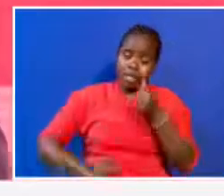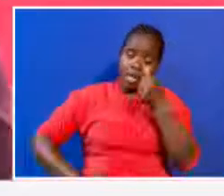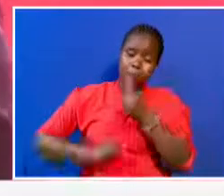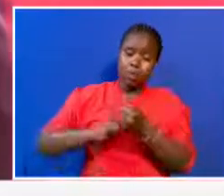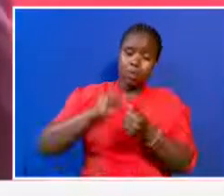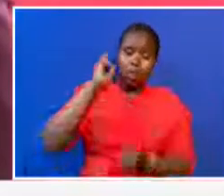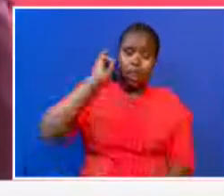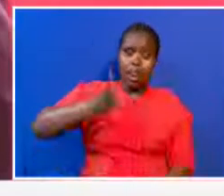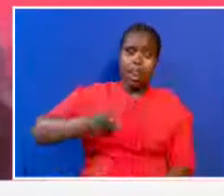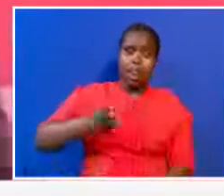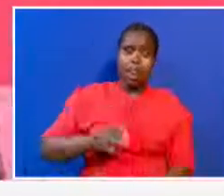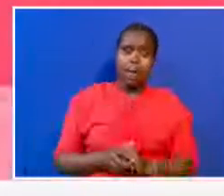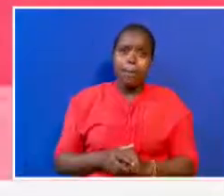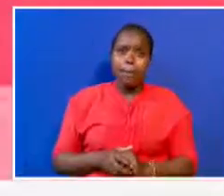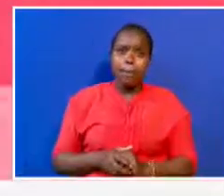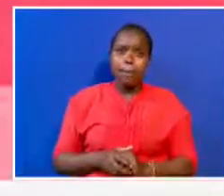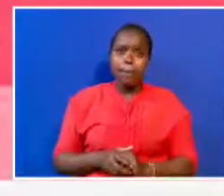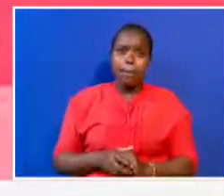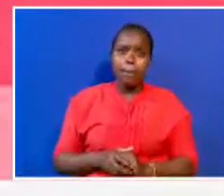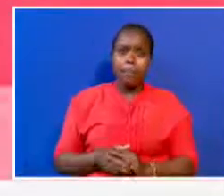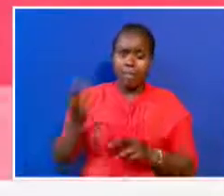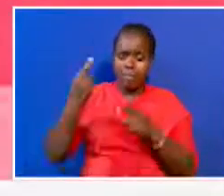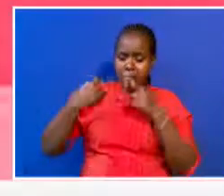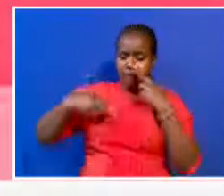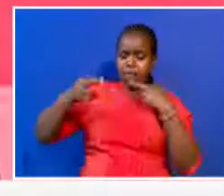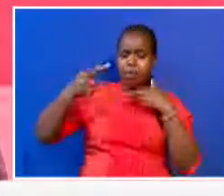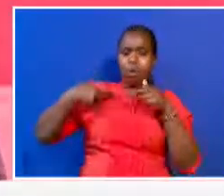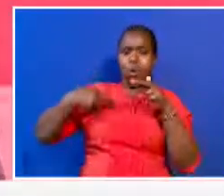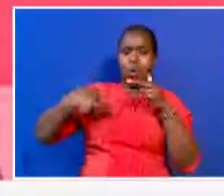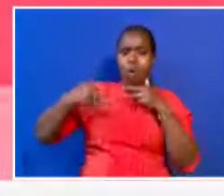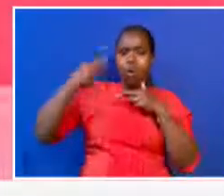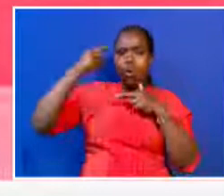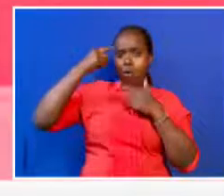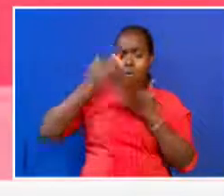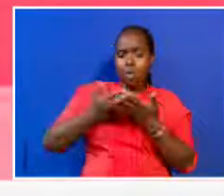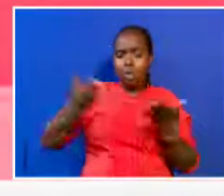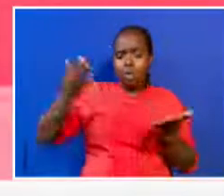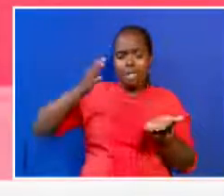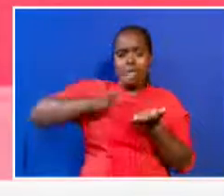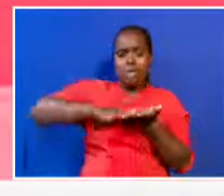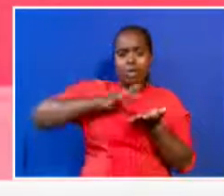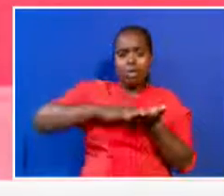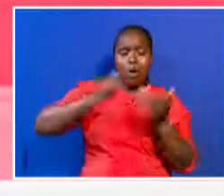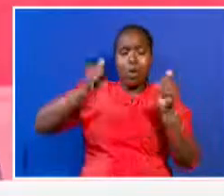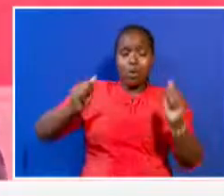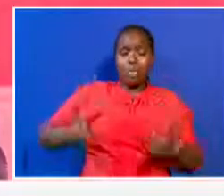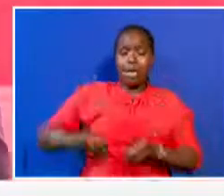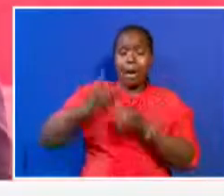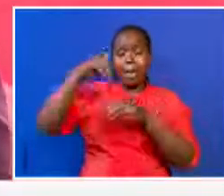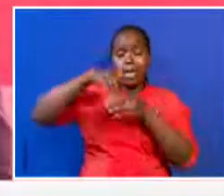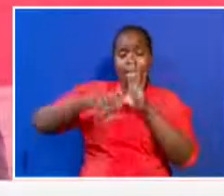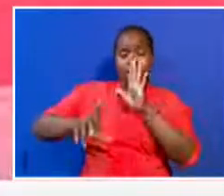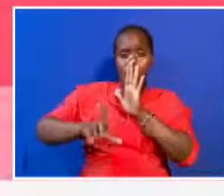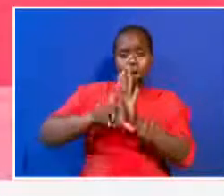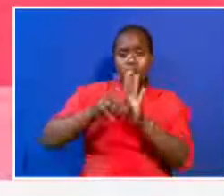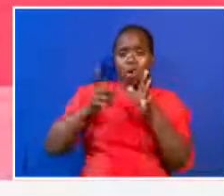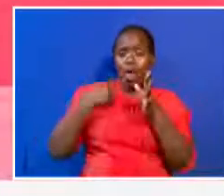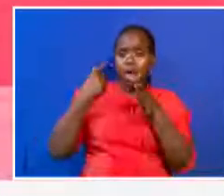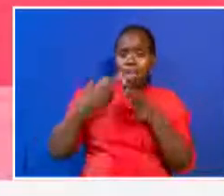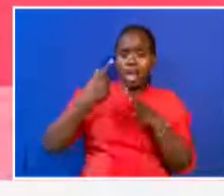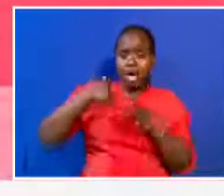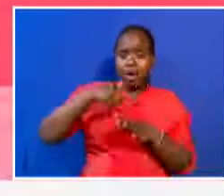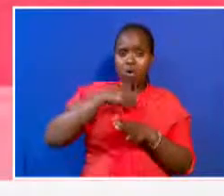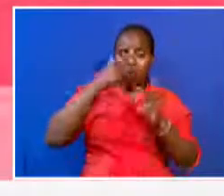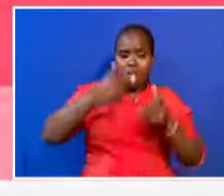support the review of those recommendations that were made in the law, so that we